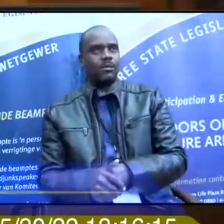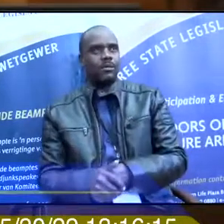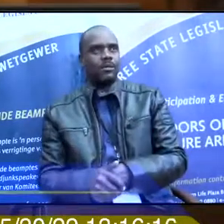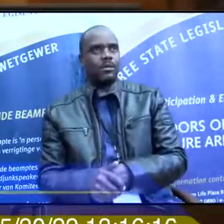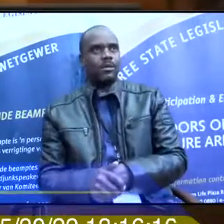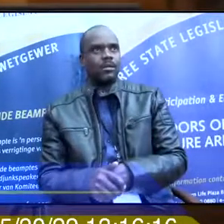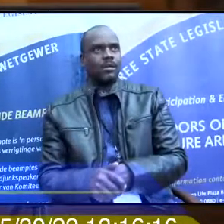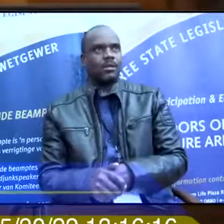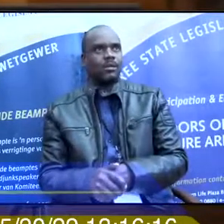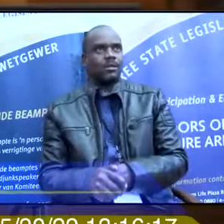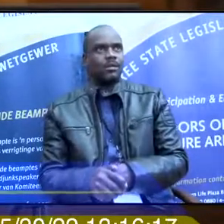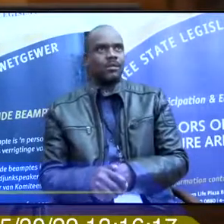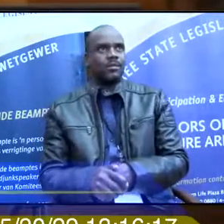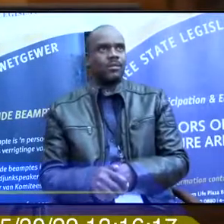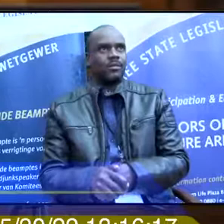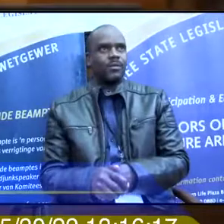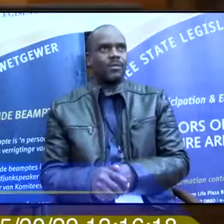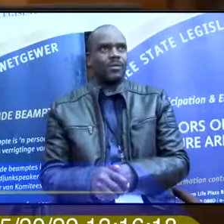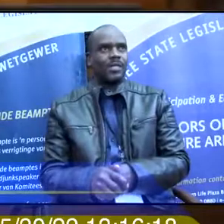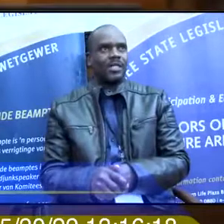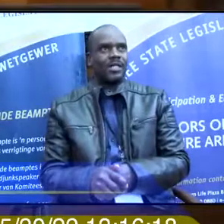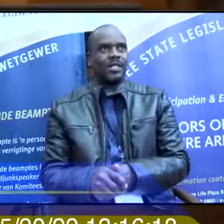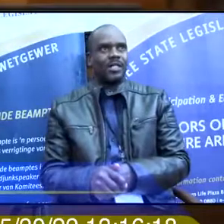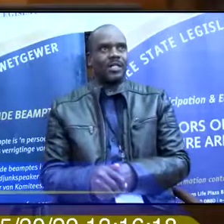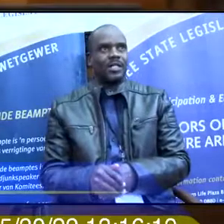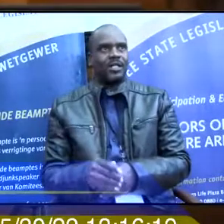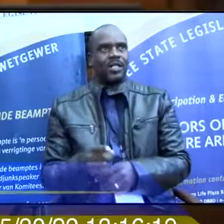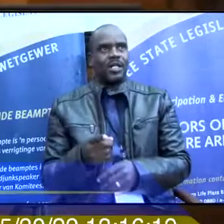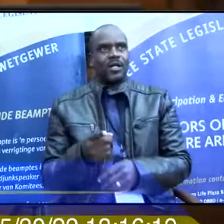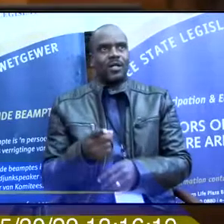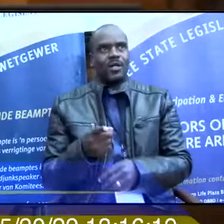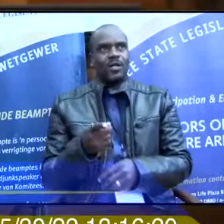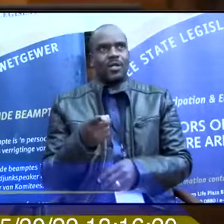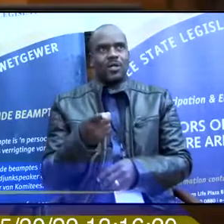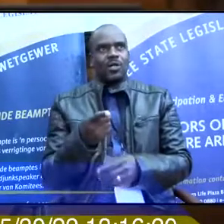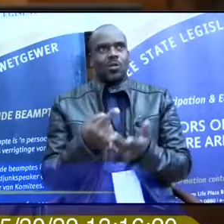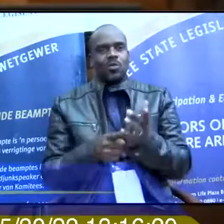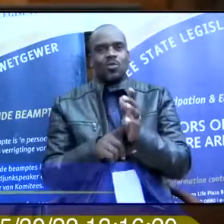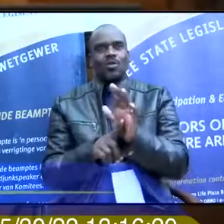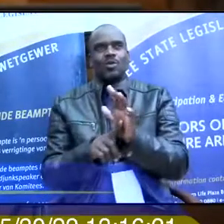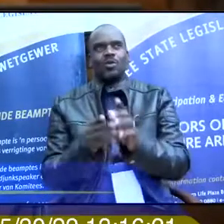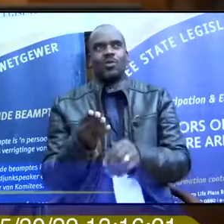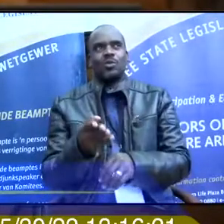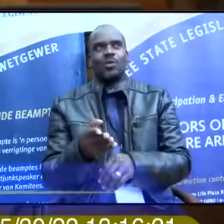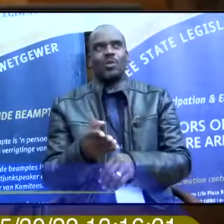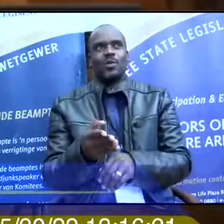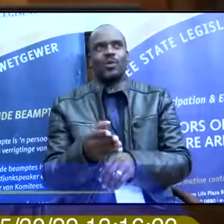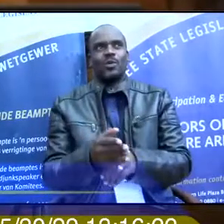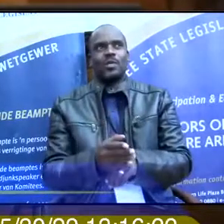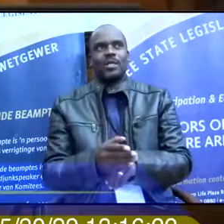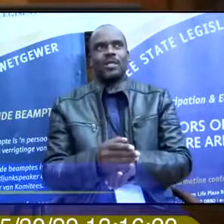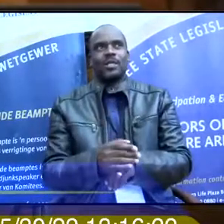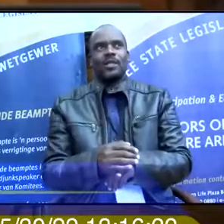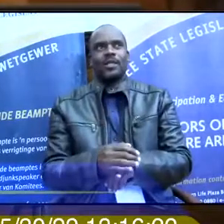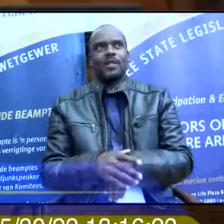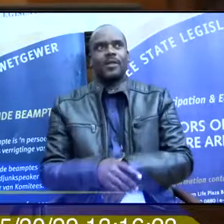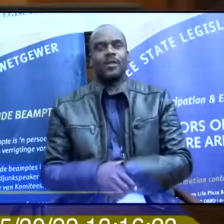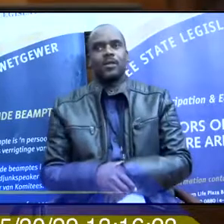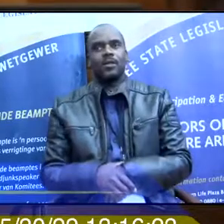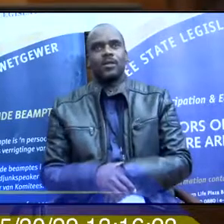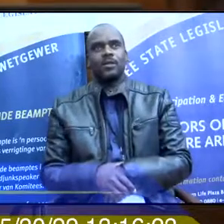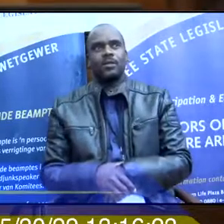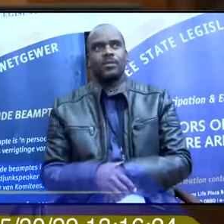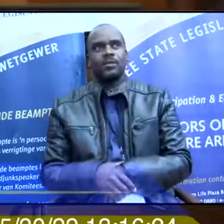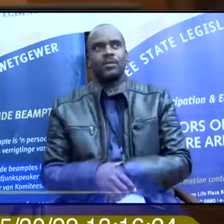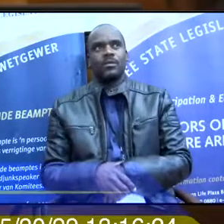first what is most worrying is that no token of appreciation has been shown to workers we were front line workers during covert